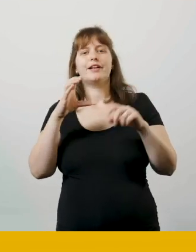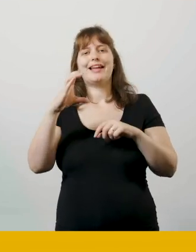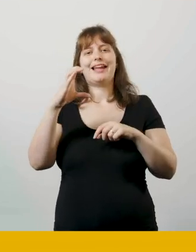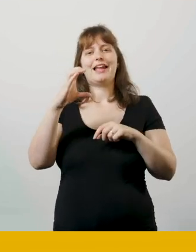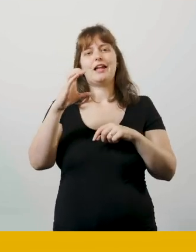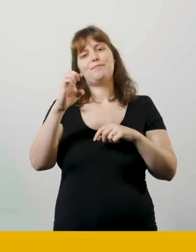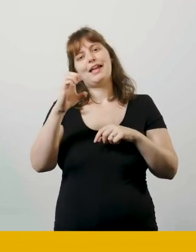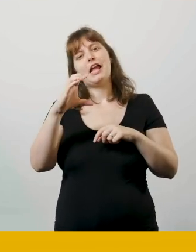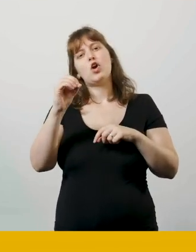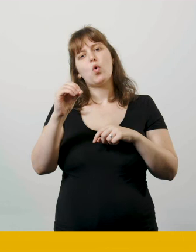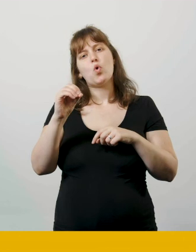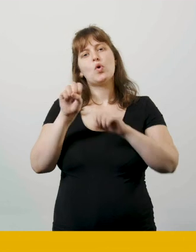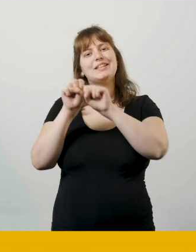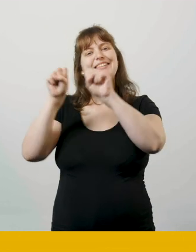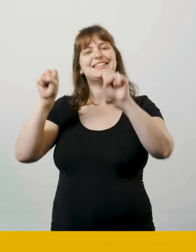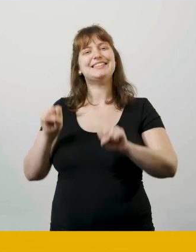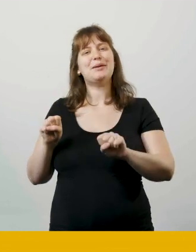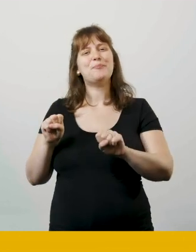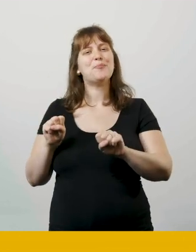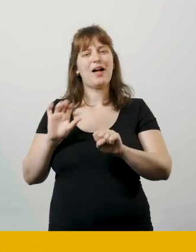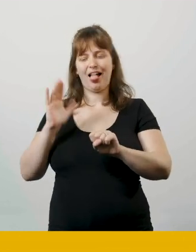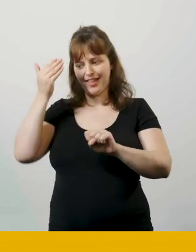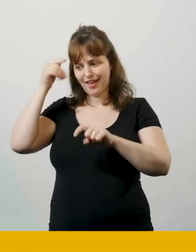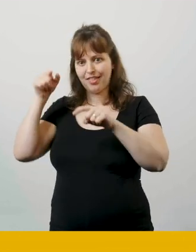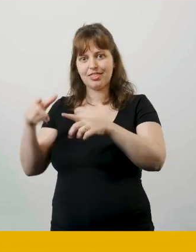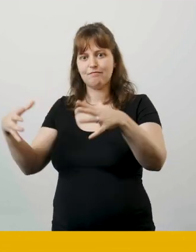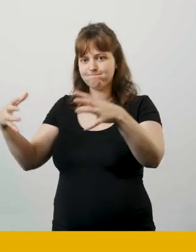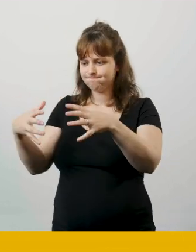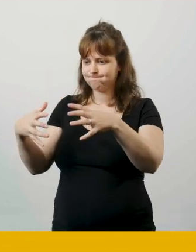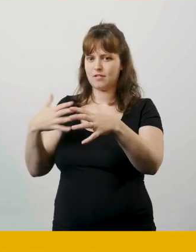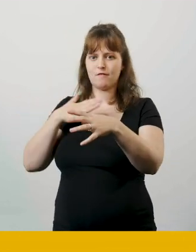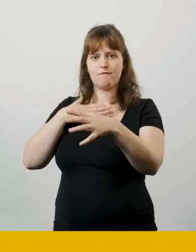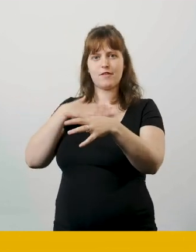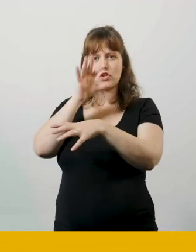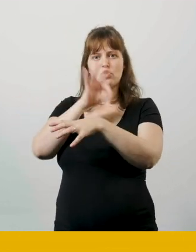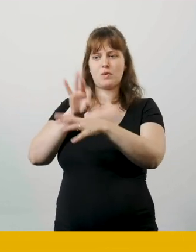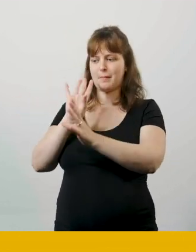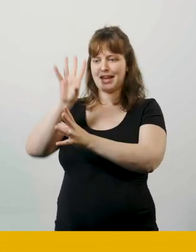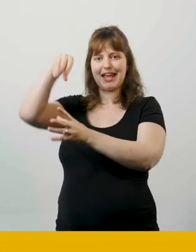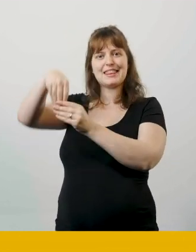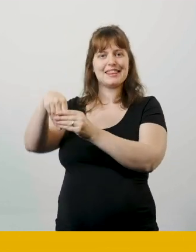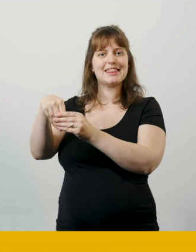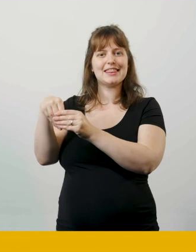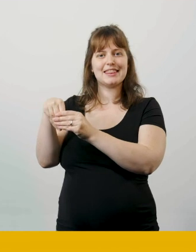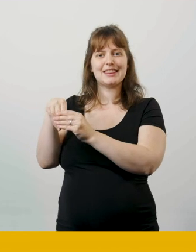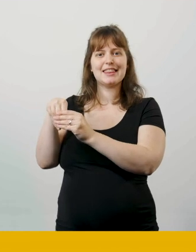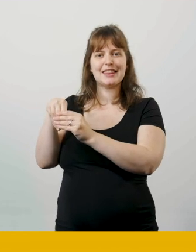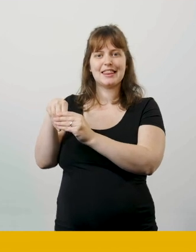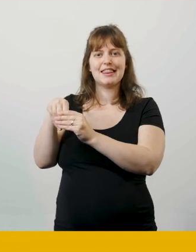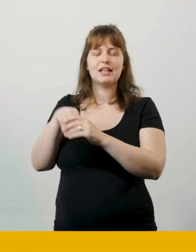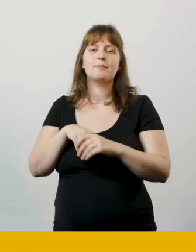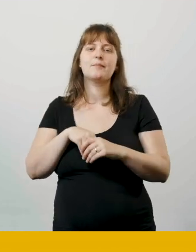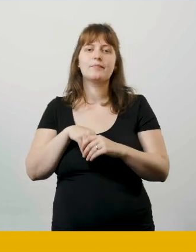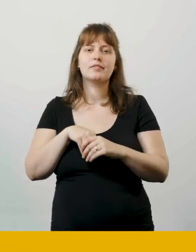already defined your ecosystem where your design will live, and